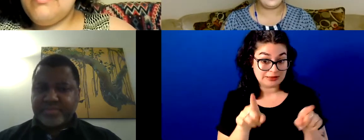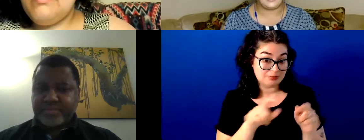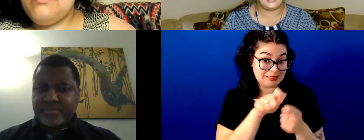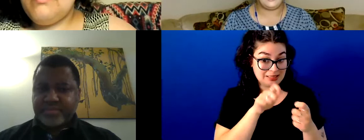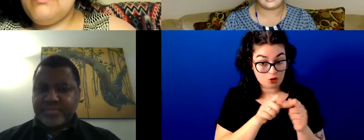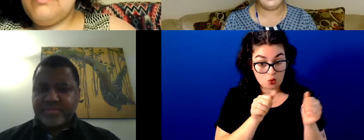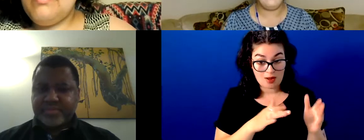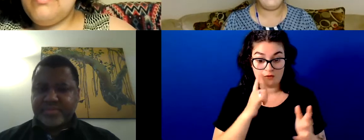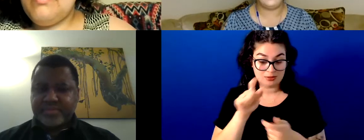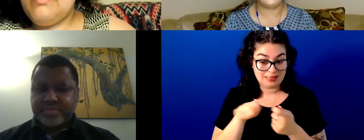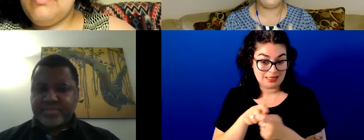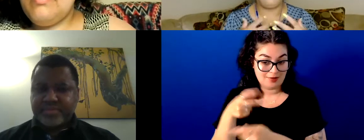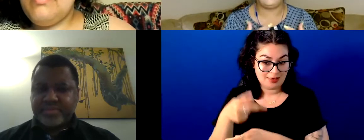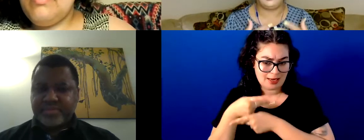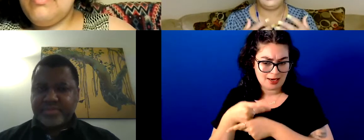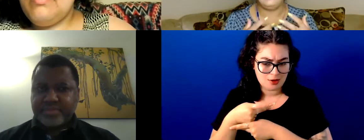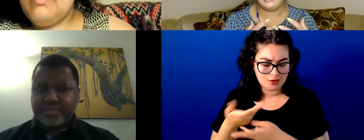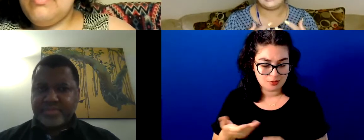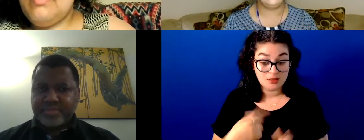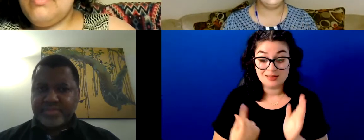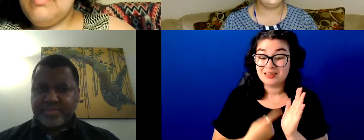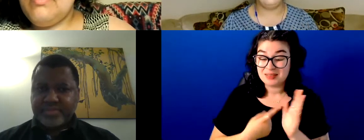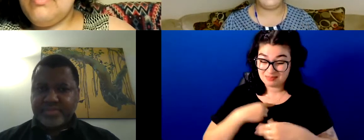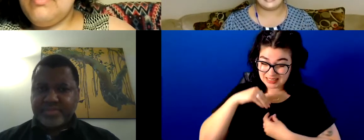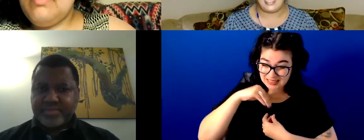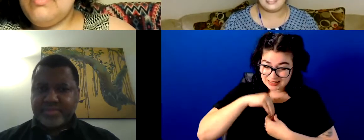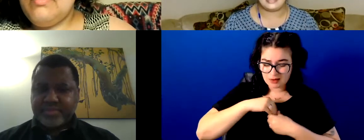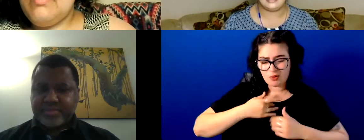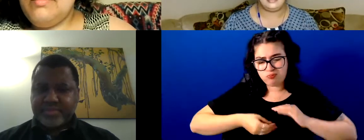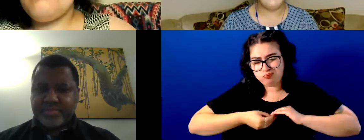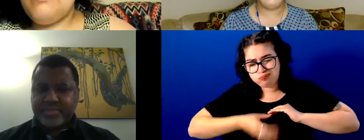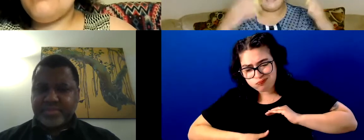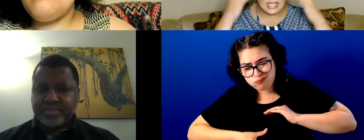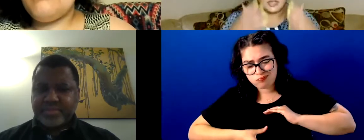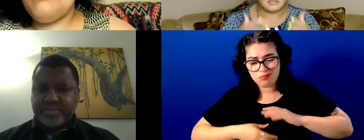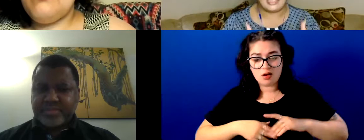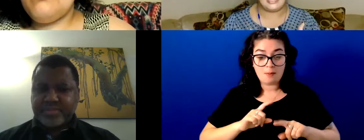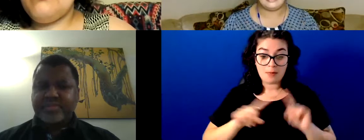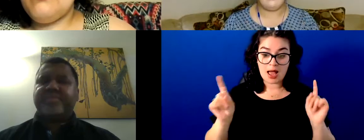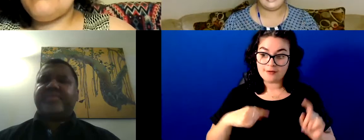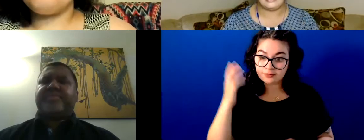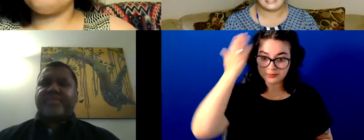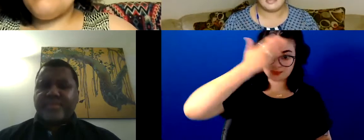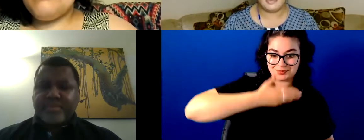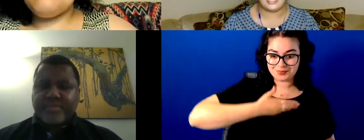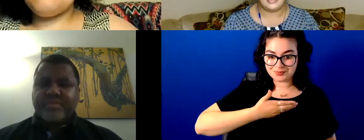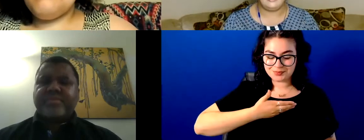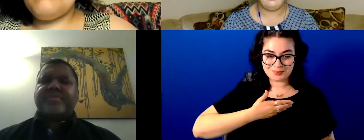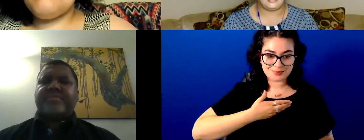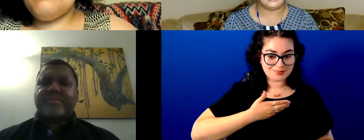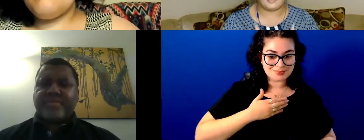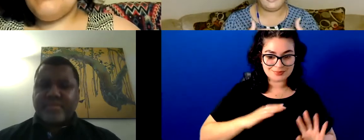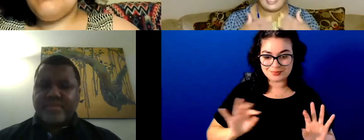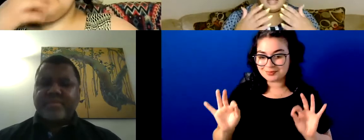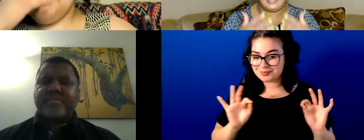There's times where I felt horrible on the inside, physically and mentally, but I've had to present myself as this person that is